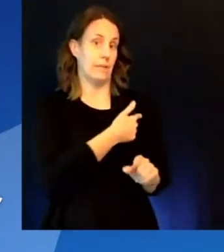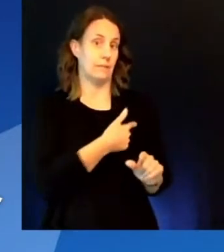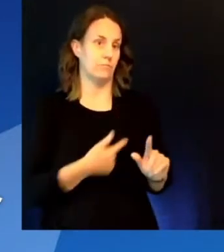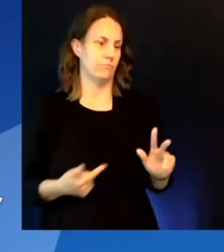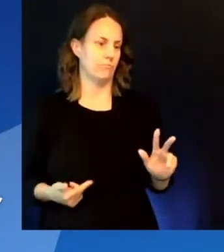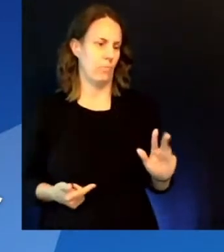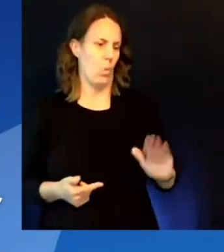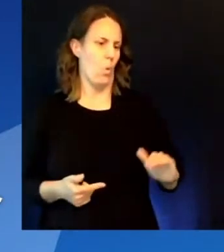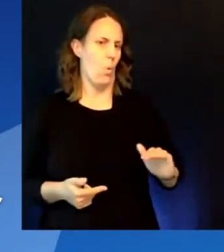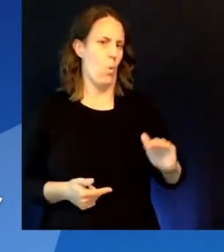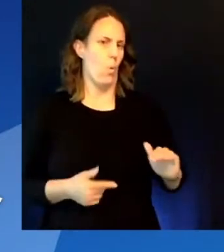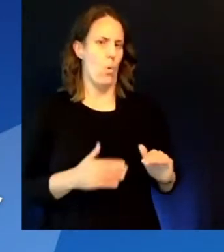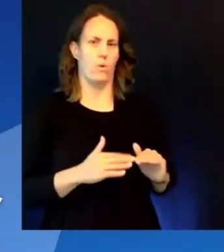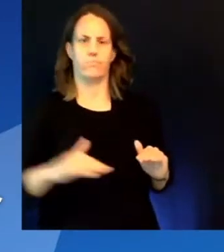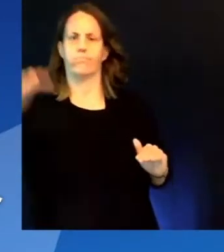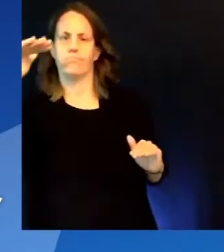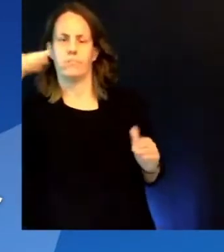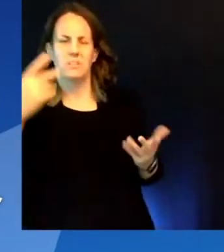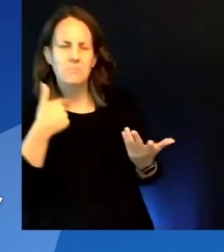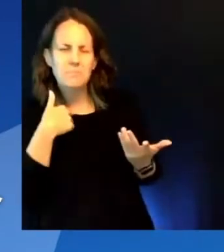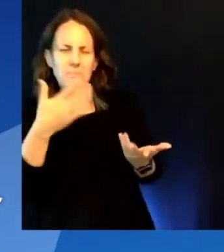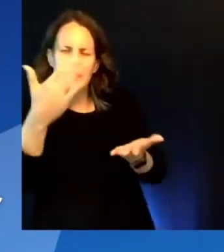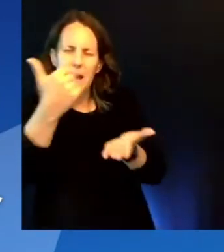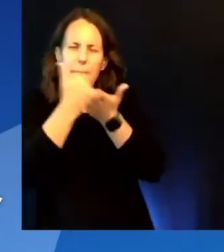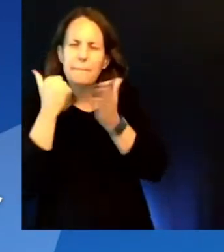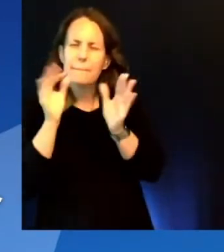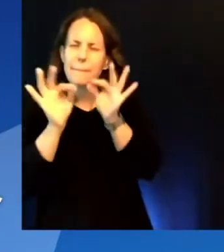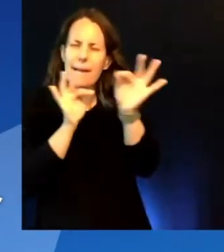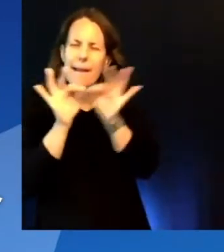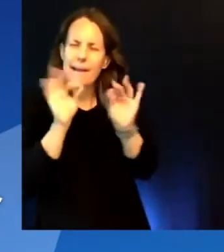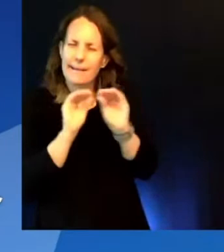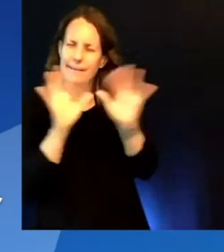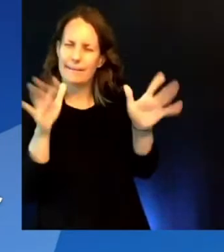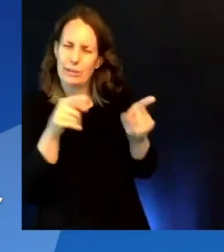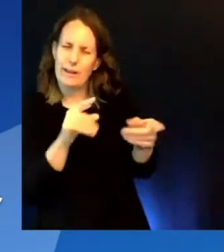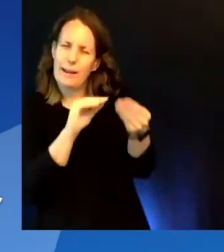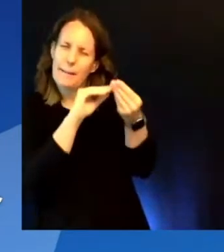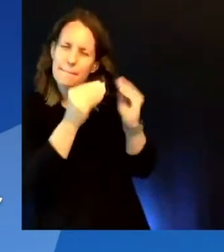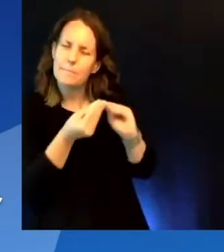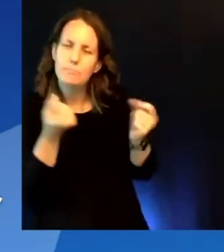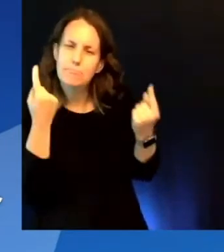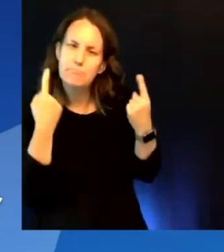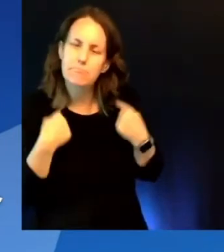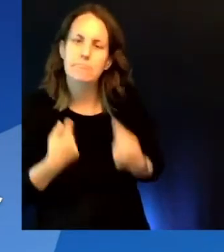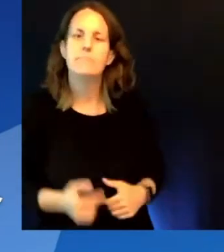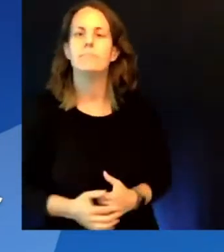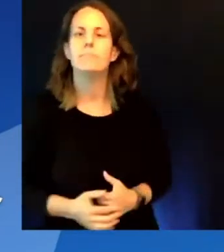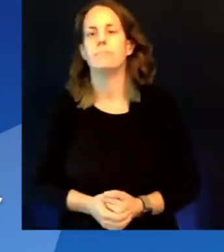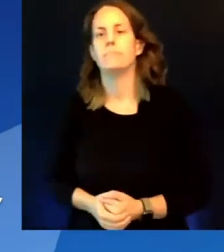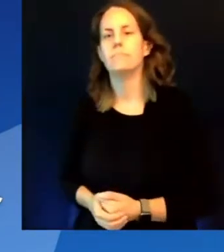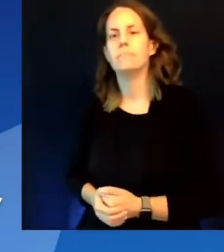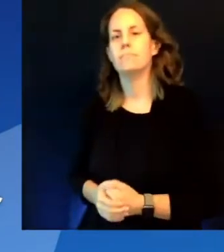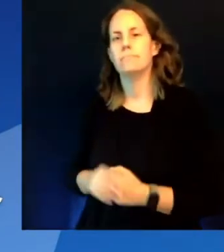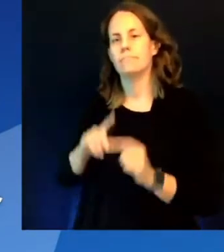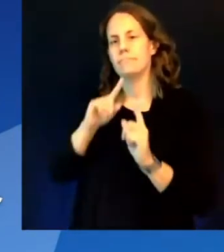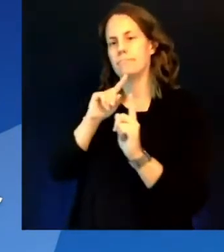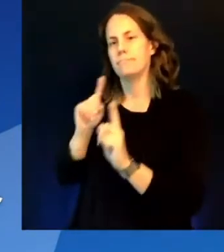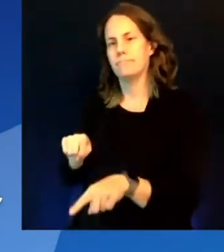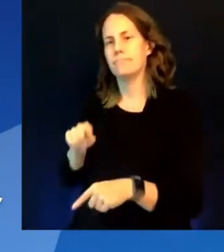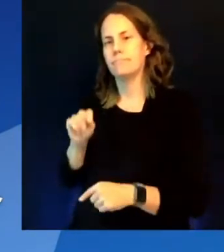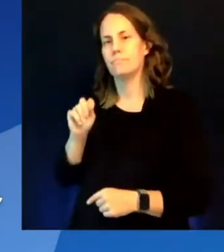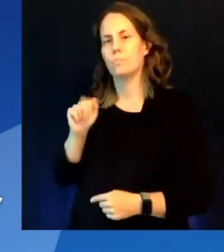So I think Sure. your assessment there is correct. That really is due to the fact that Delta is now the predominantly